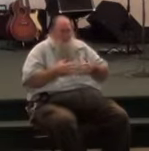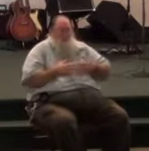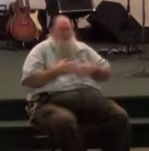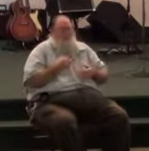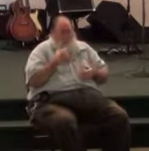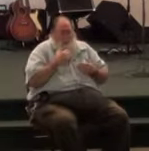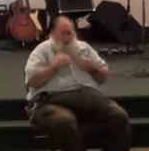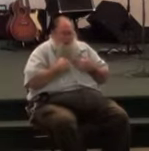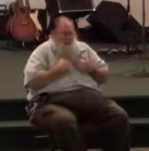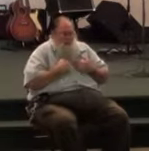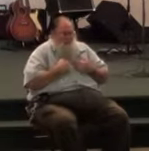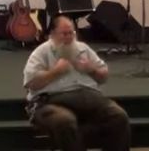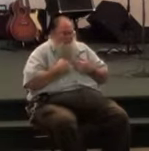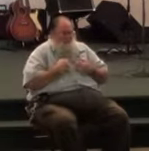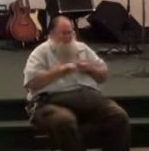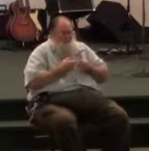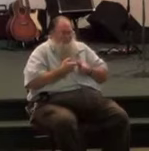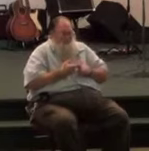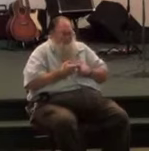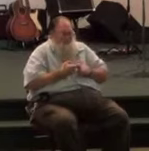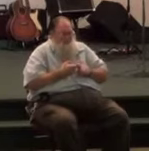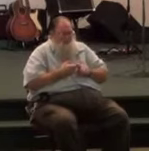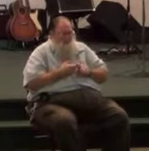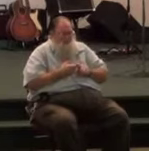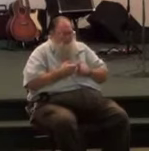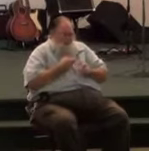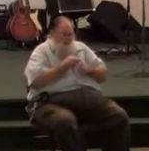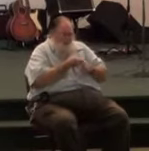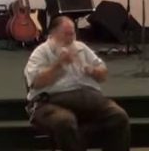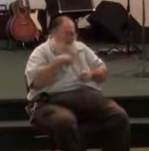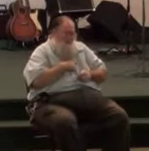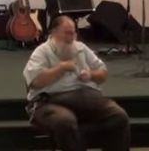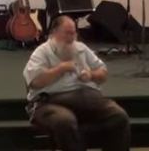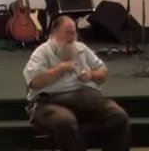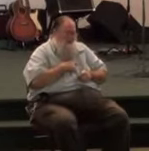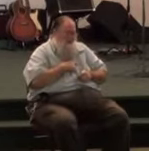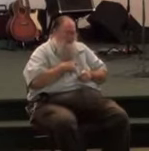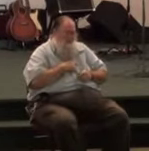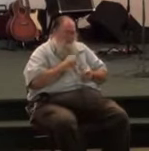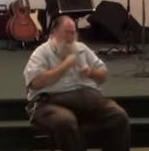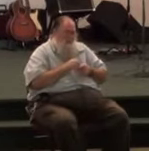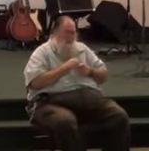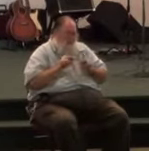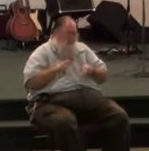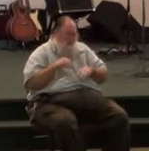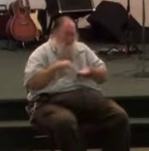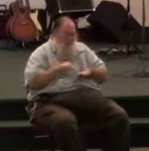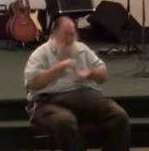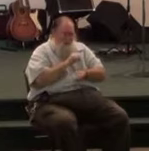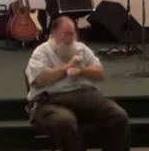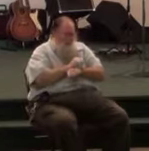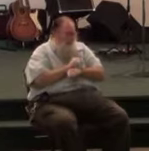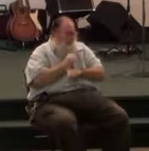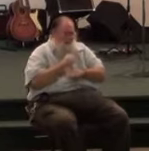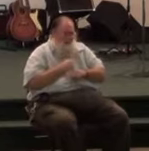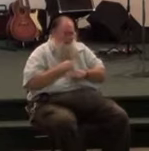is picking on us and misusing us, or we've got this rascal at work that just won't leave